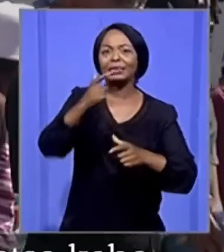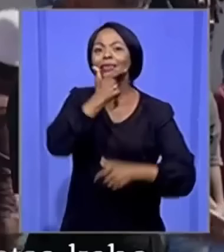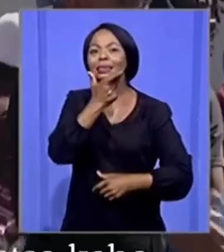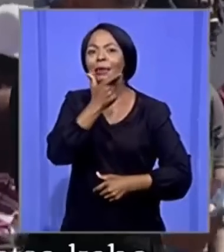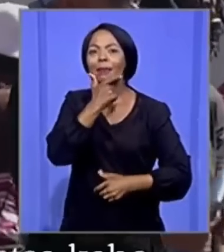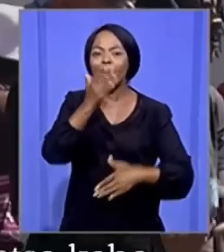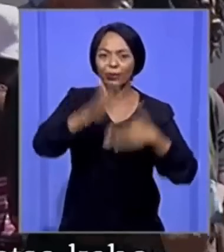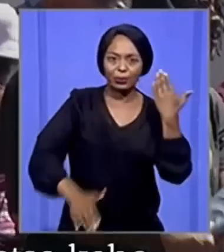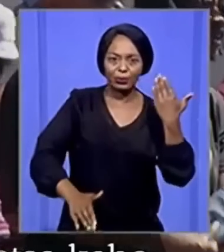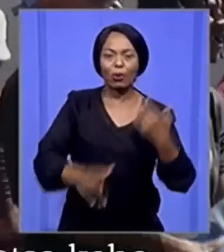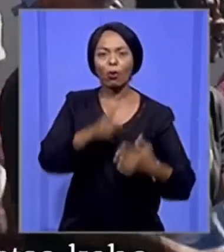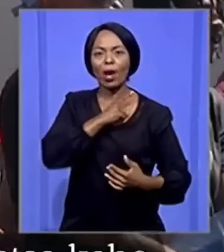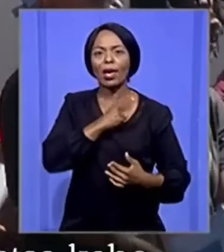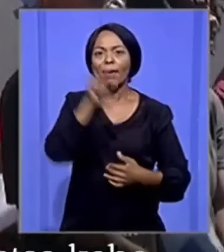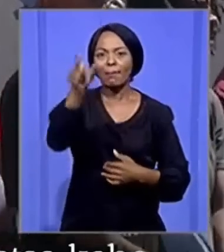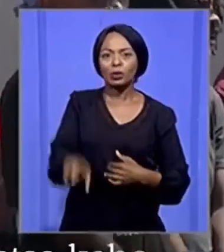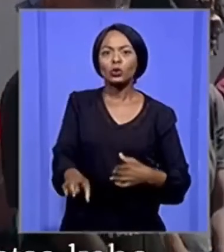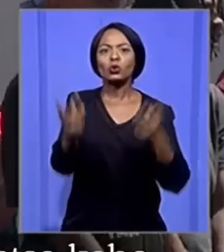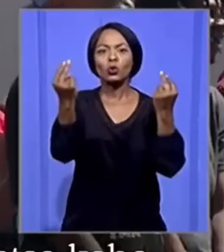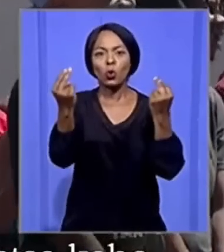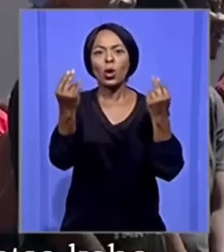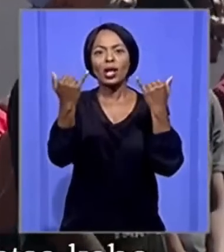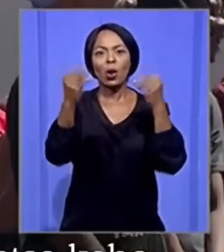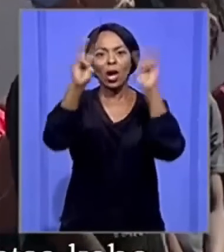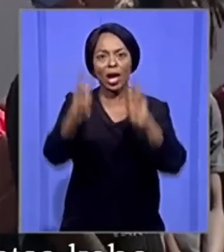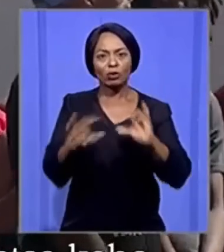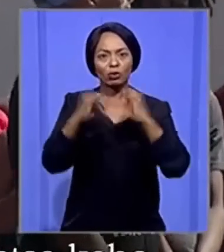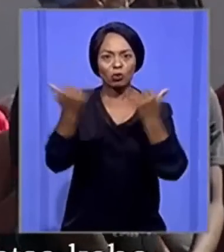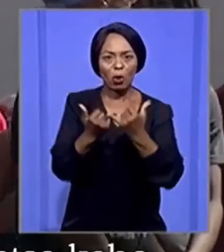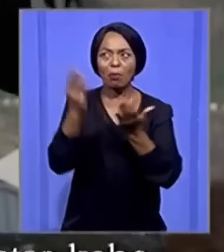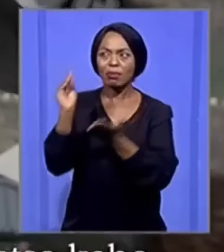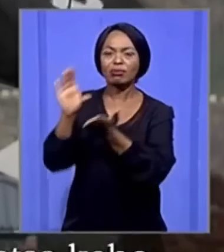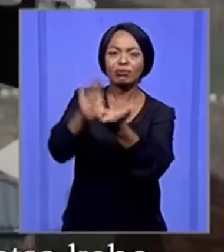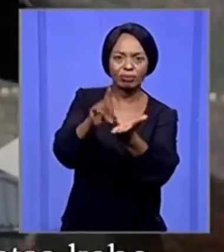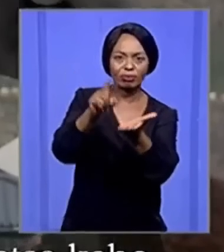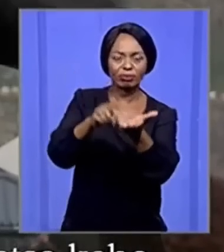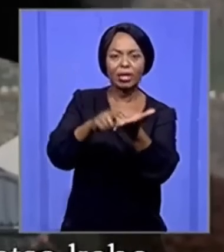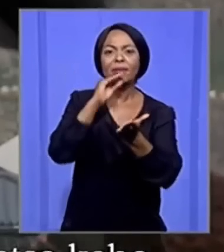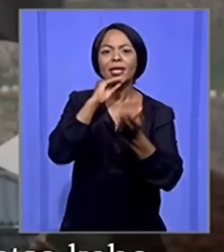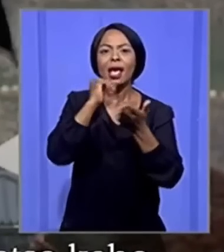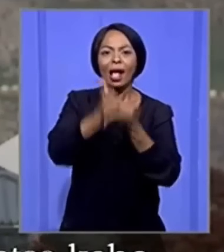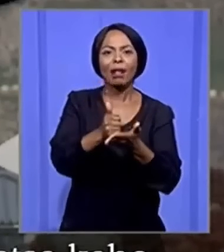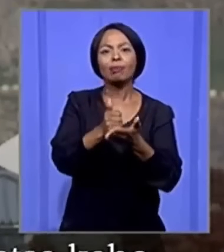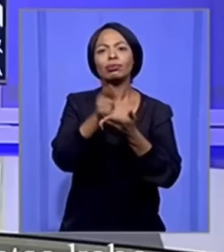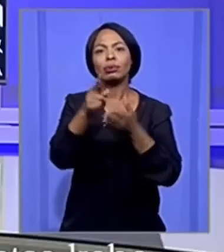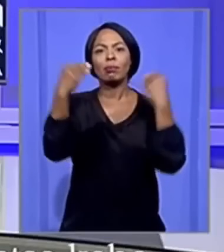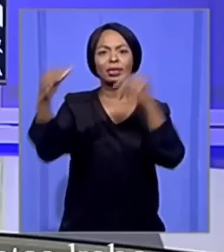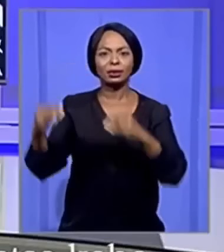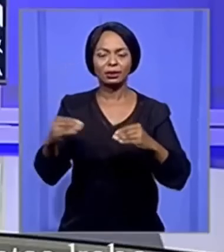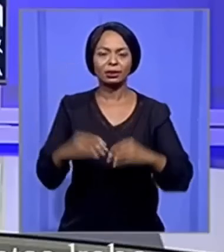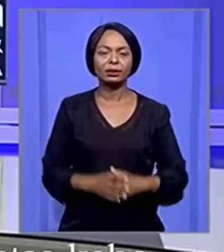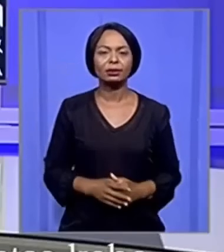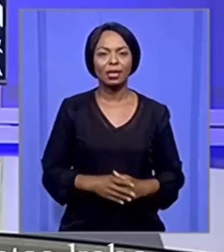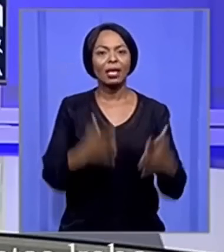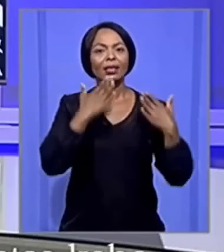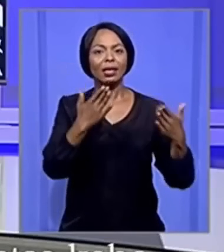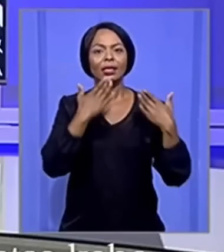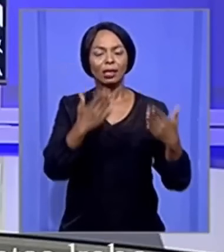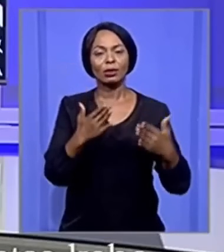sa Eskom ba le ba e file tšhelete and e tla kgona go thuša dikgwebo re a leboga Raitsho yo